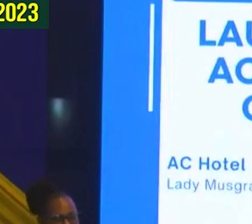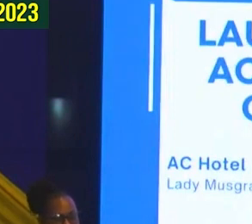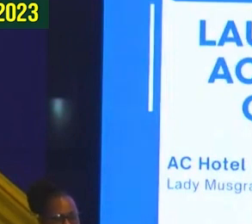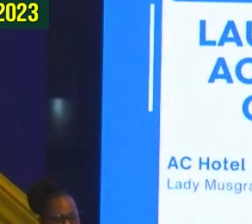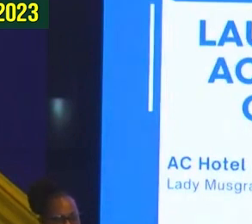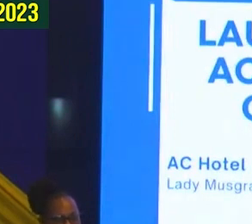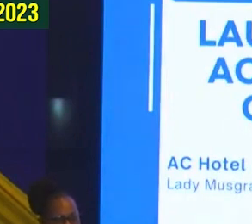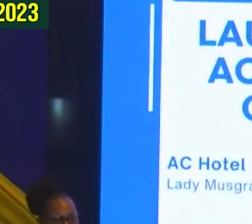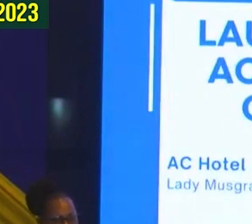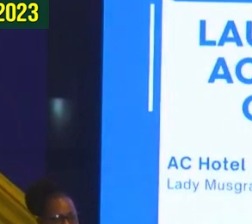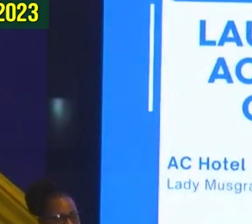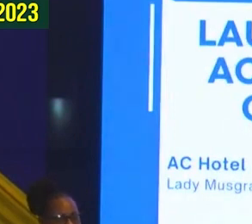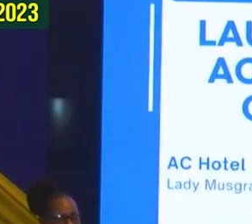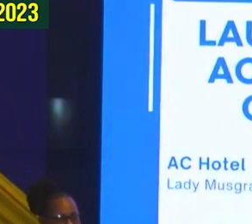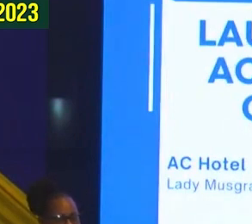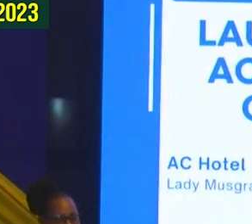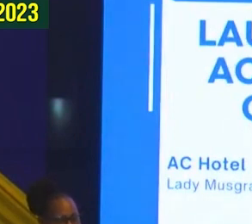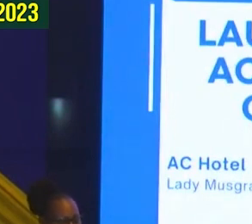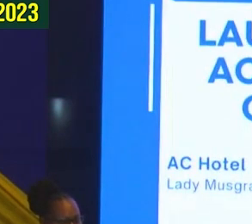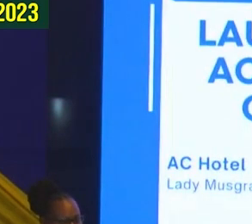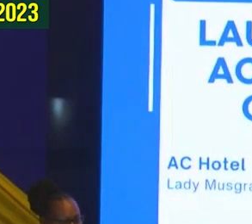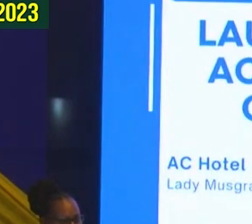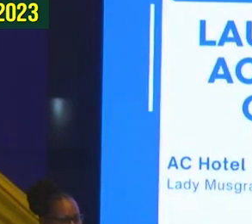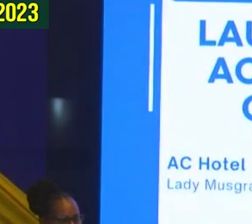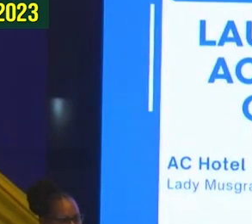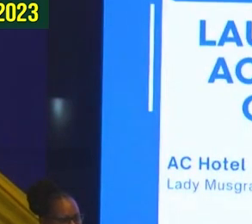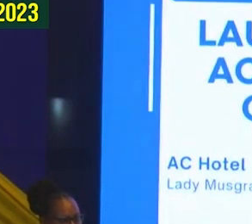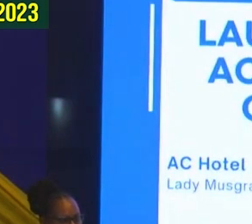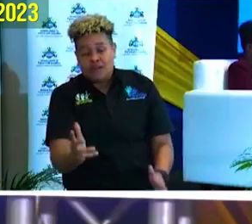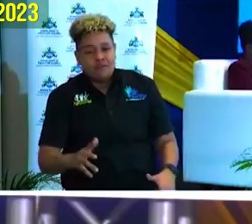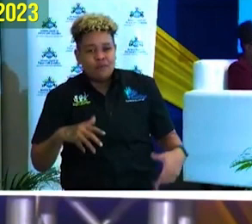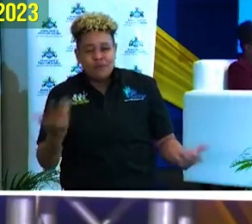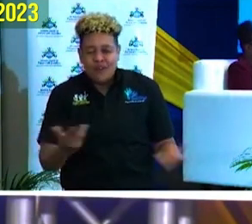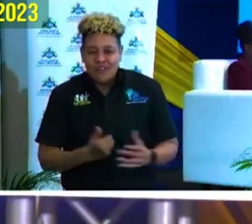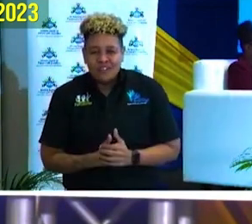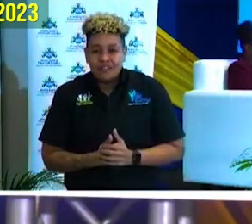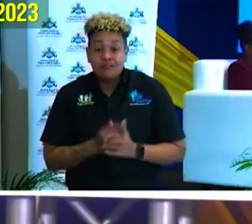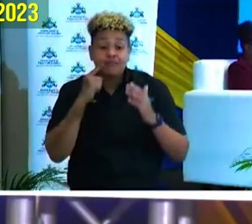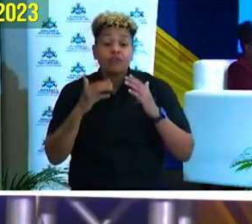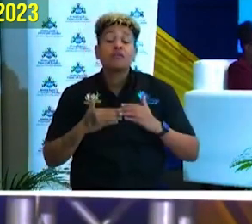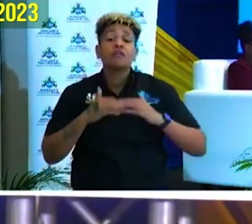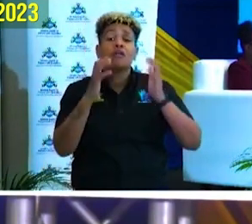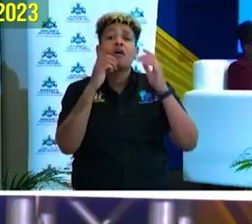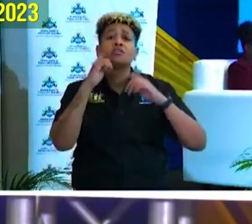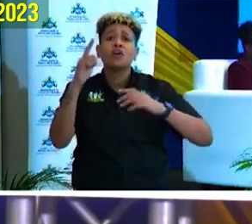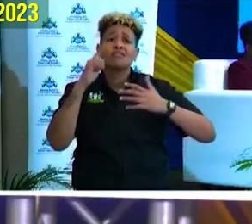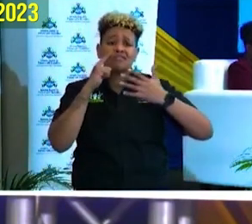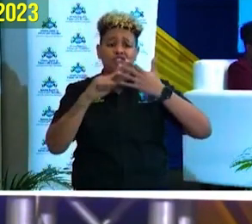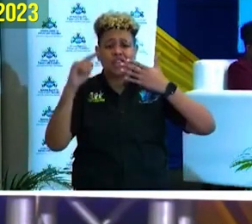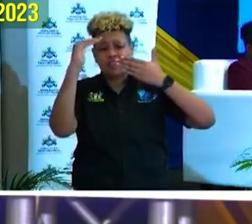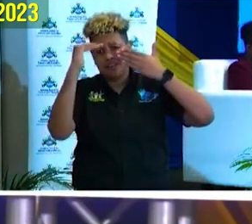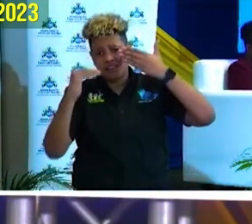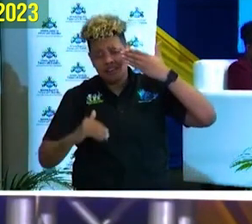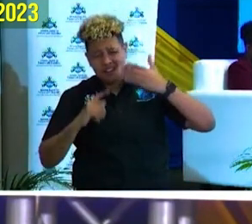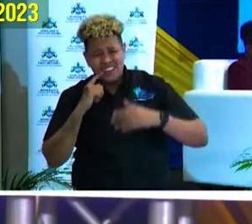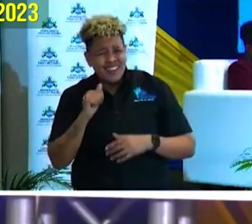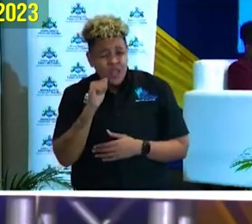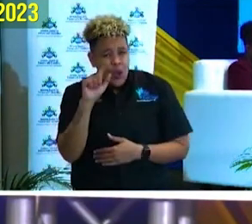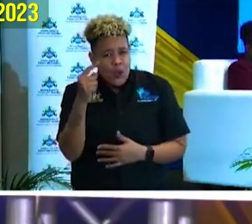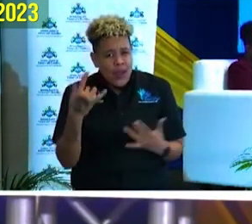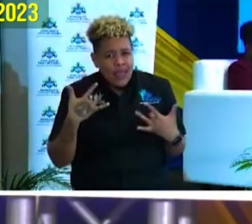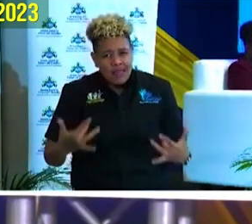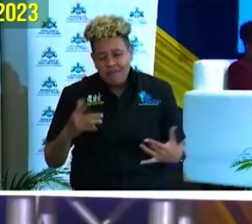with disabilities have that access that they require. The launch of the Accessibility Checklist is not just an